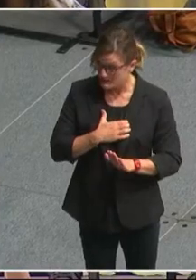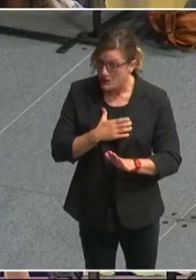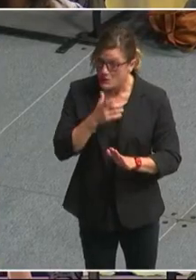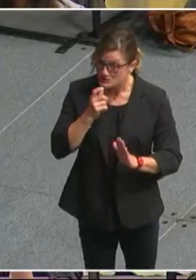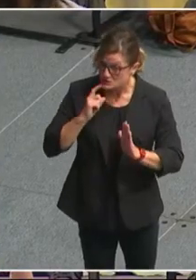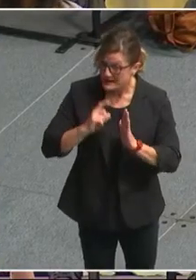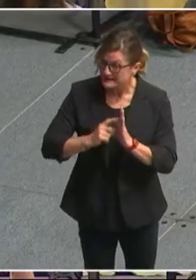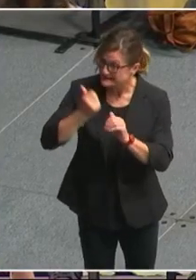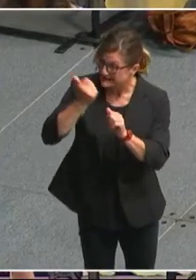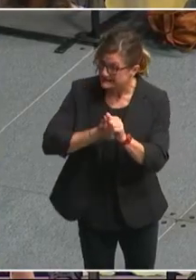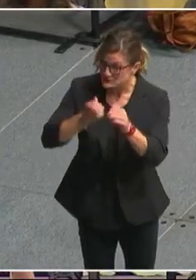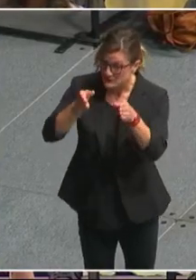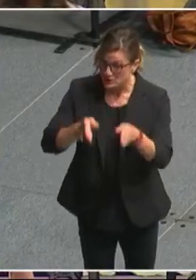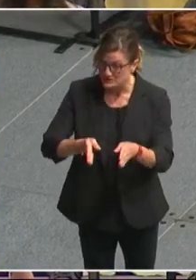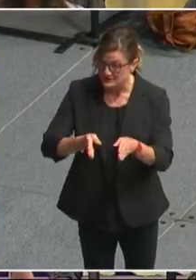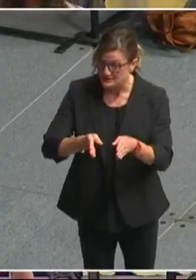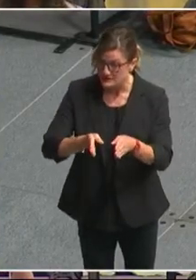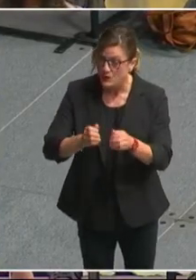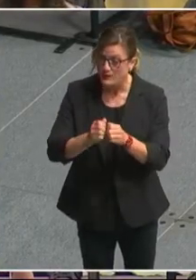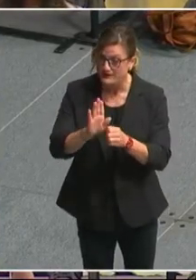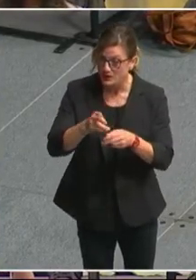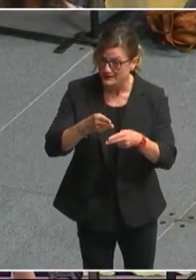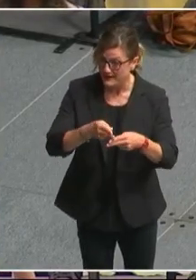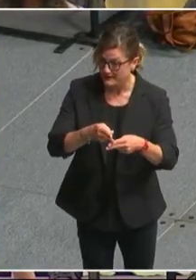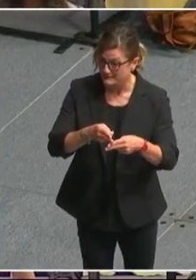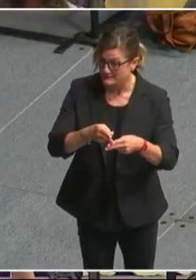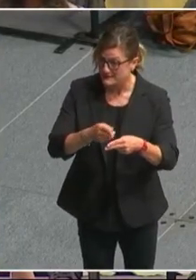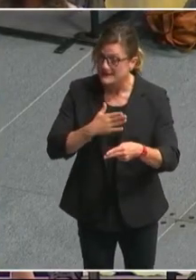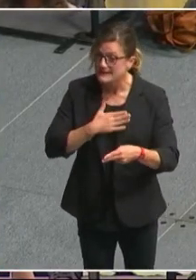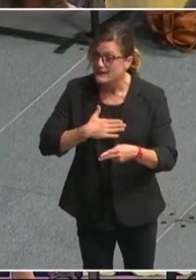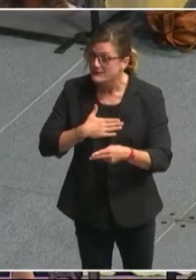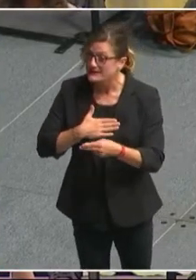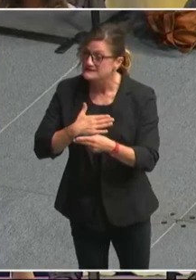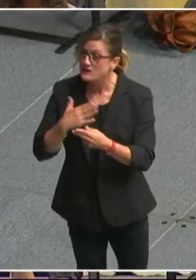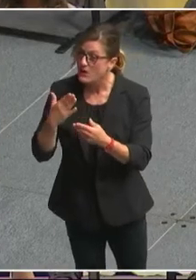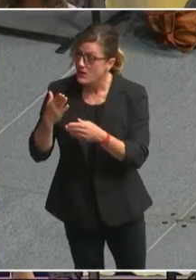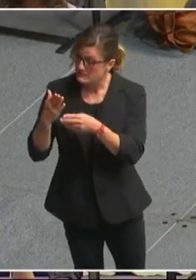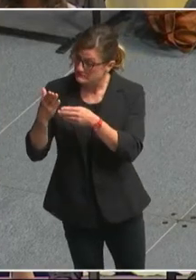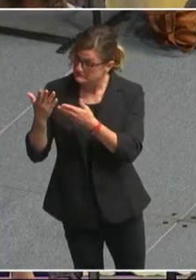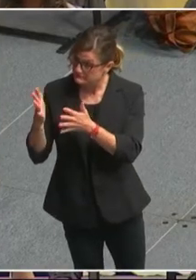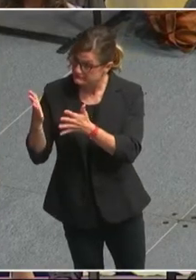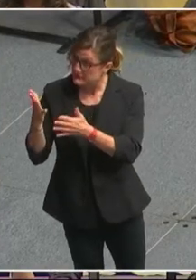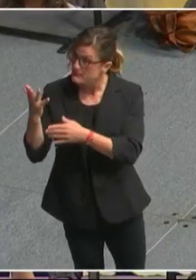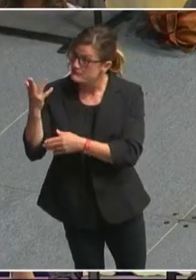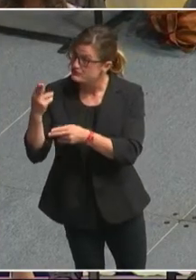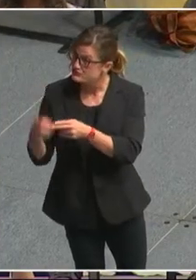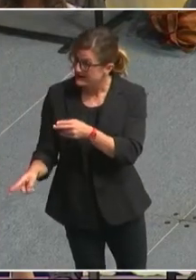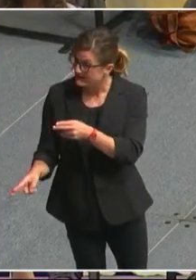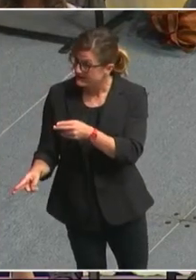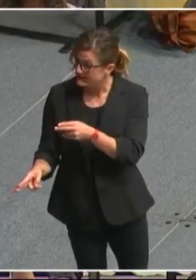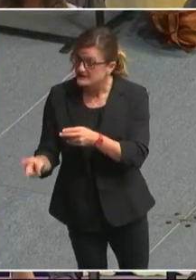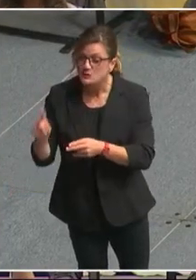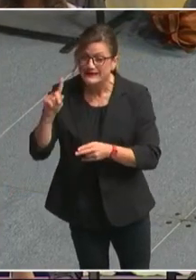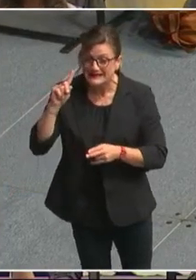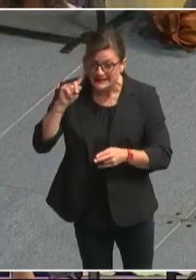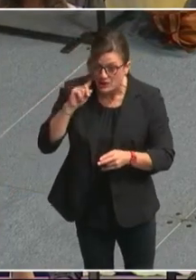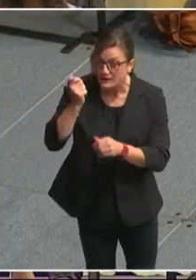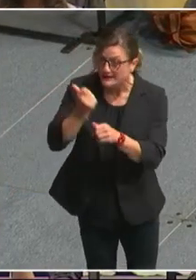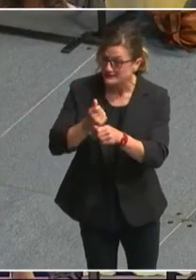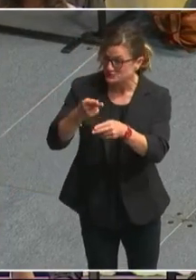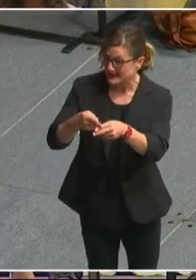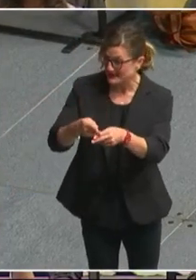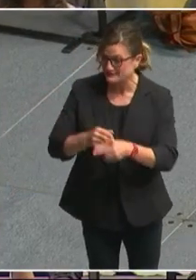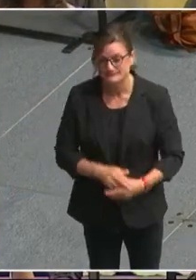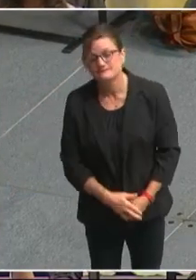each graduate by name. Please make your applause brief so that we can hear each name as it is called.